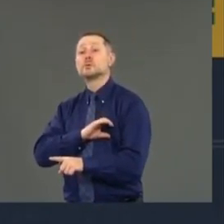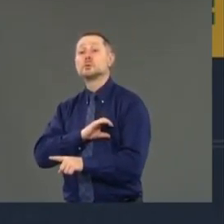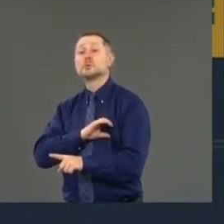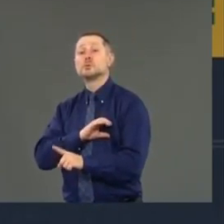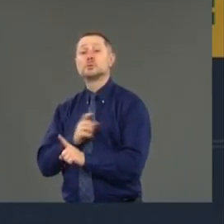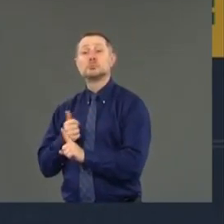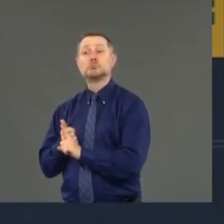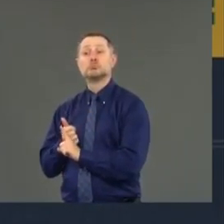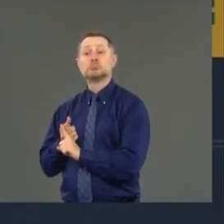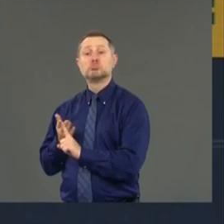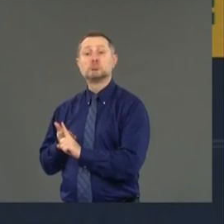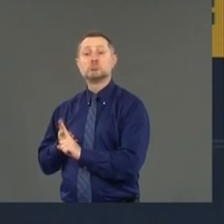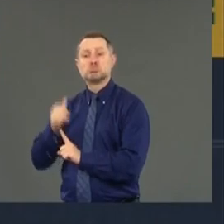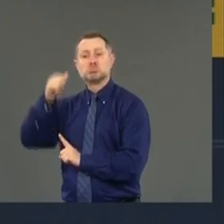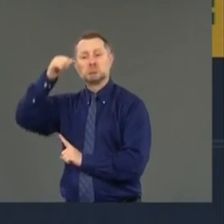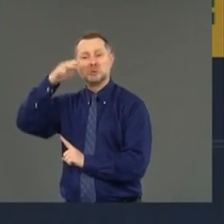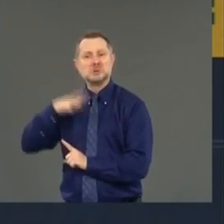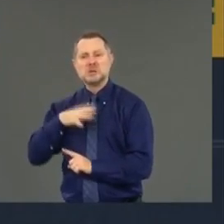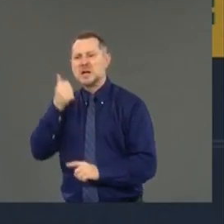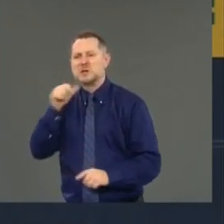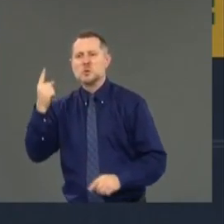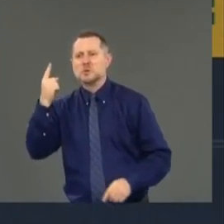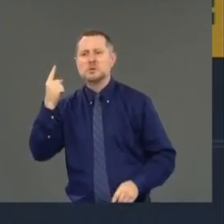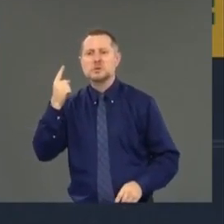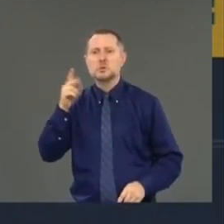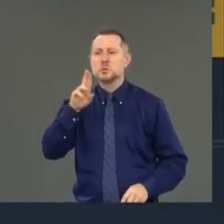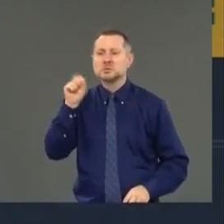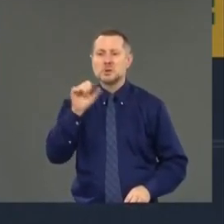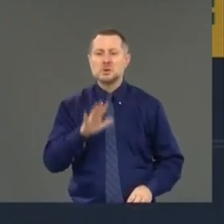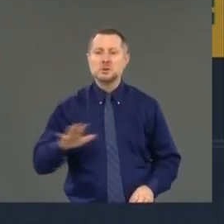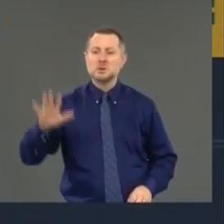this country could act that way,